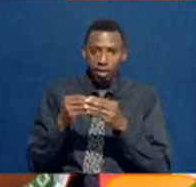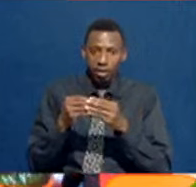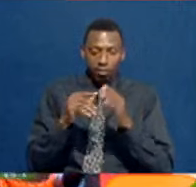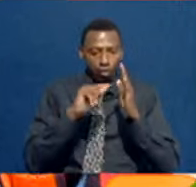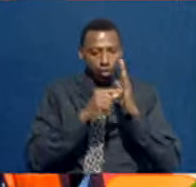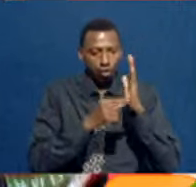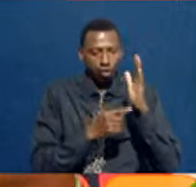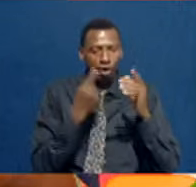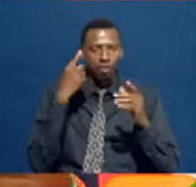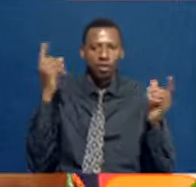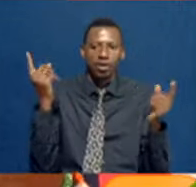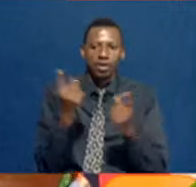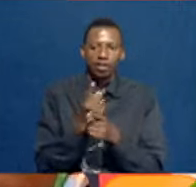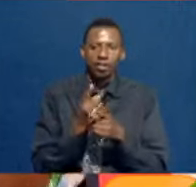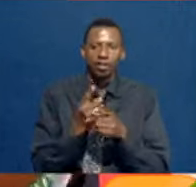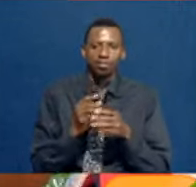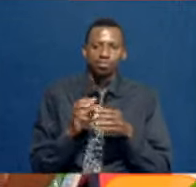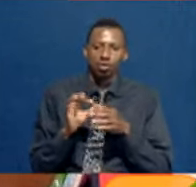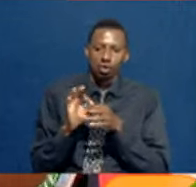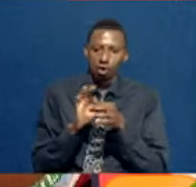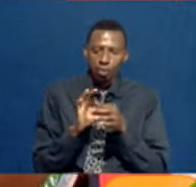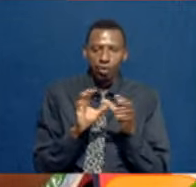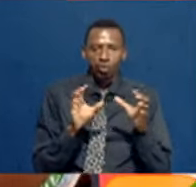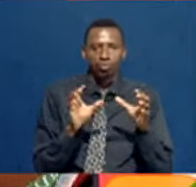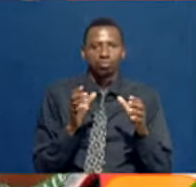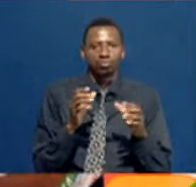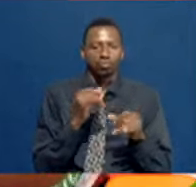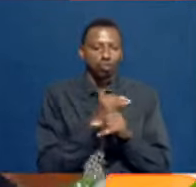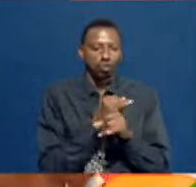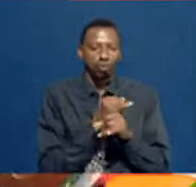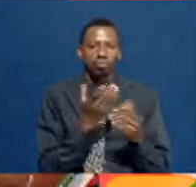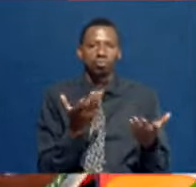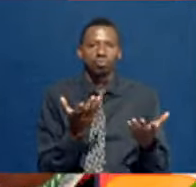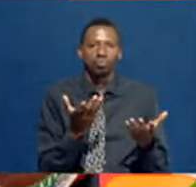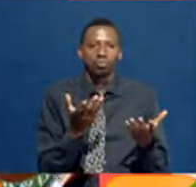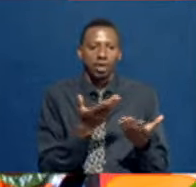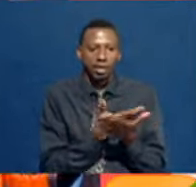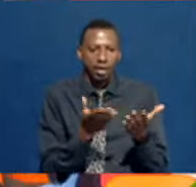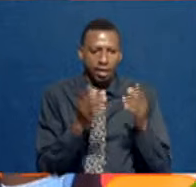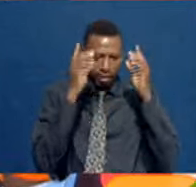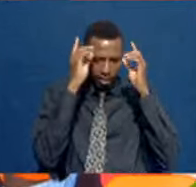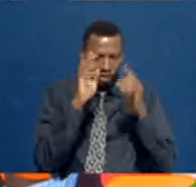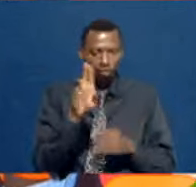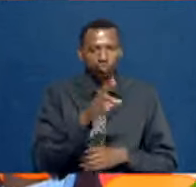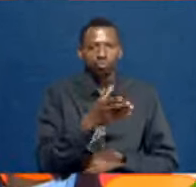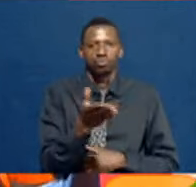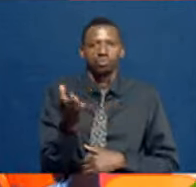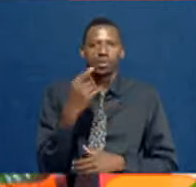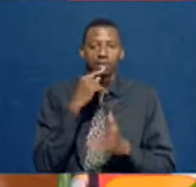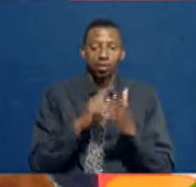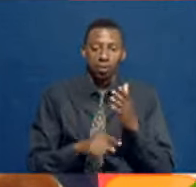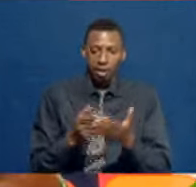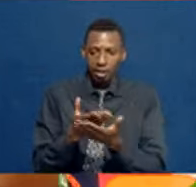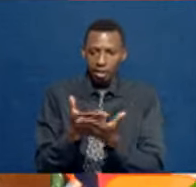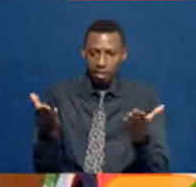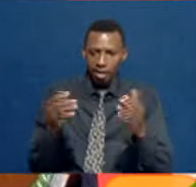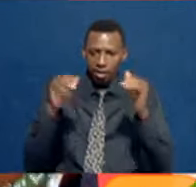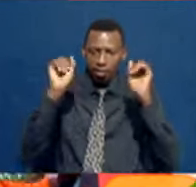different corporates in the country, and corporates have chosen, have elected to use them such that they can